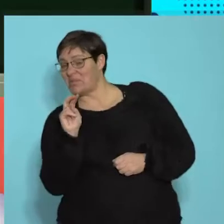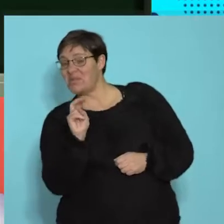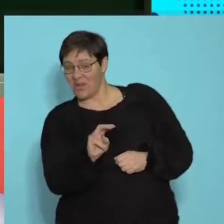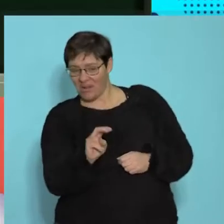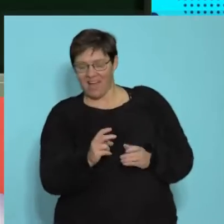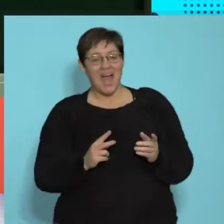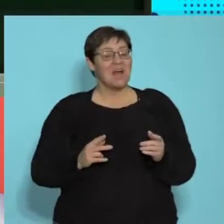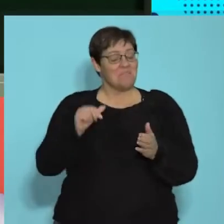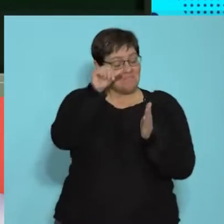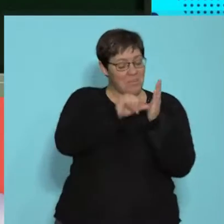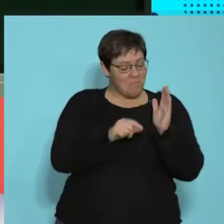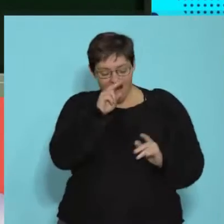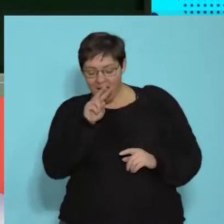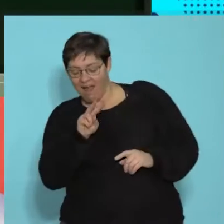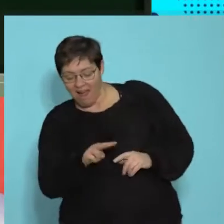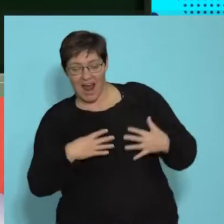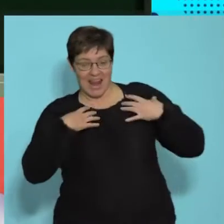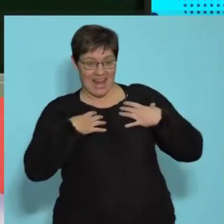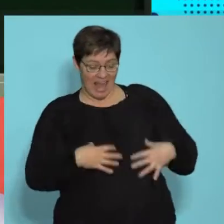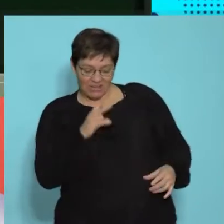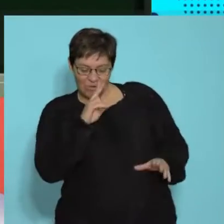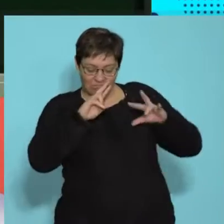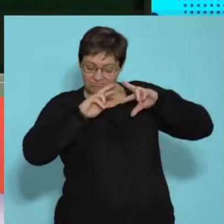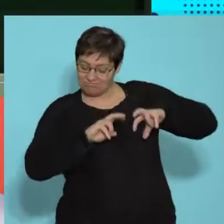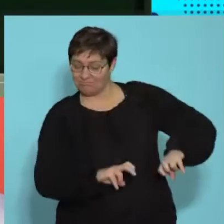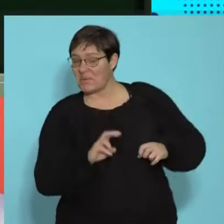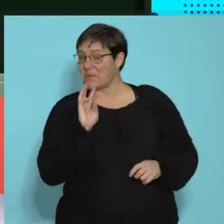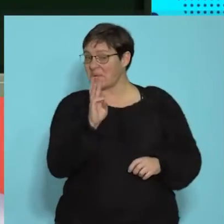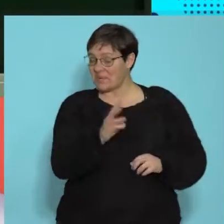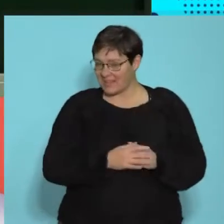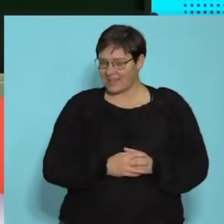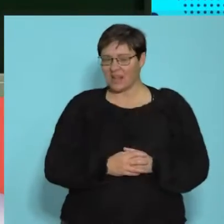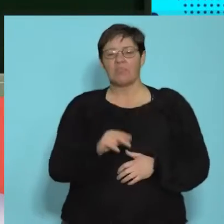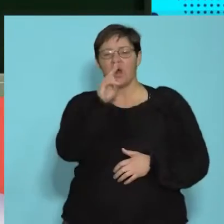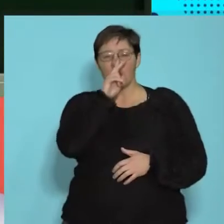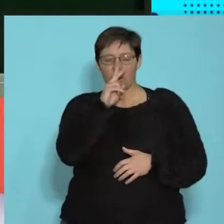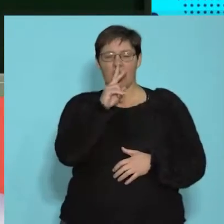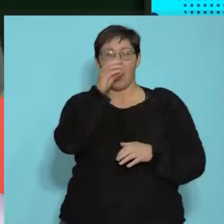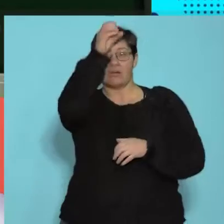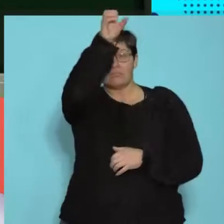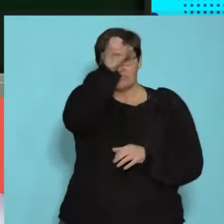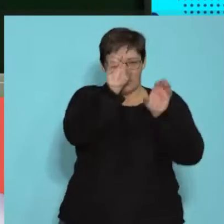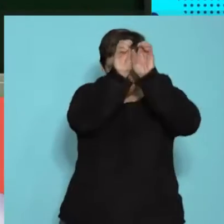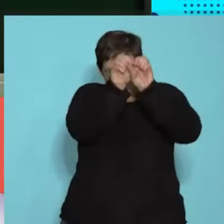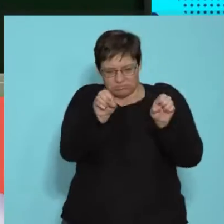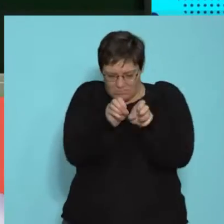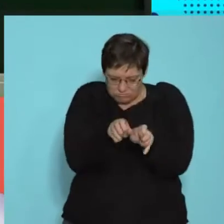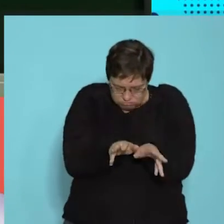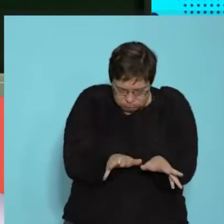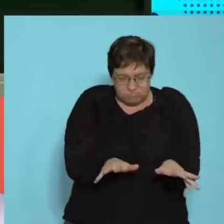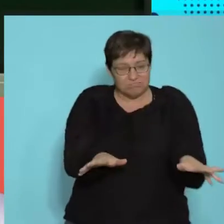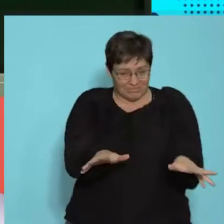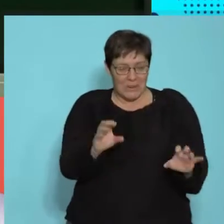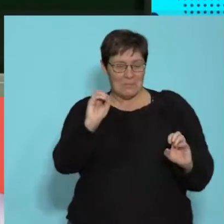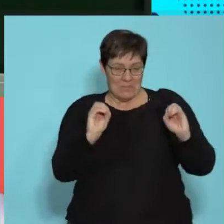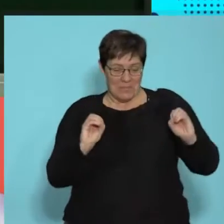to go and visit that dissection yet again to have a look what the lungs look like. Okay, so we had a look what the tubes look like, the trachea, the